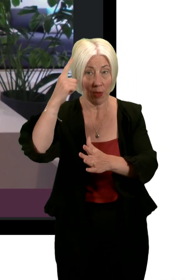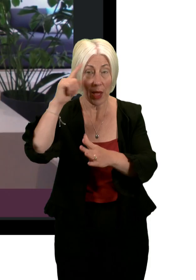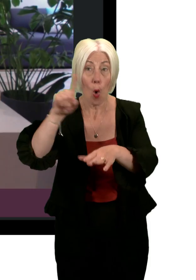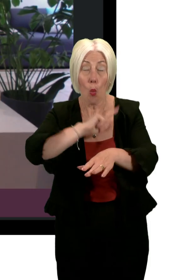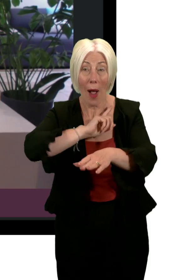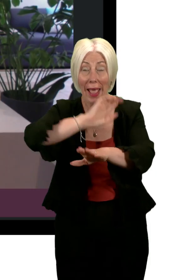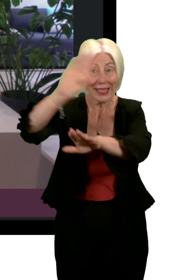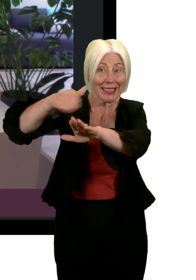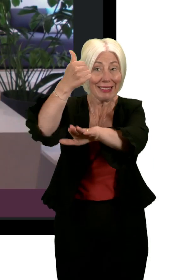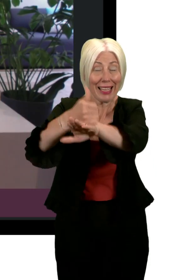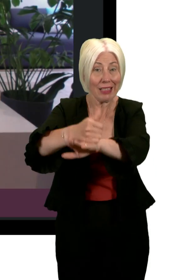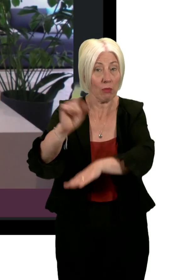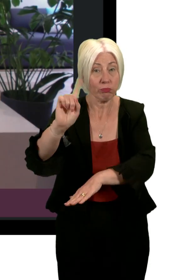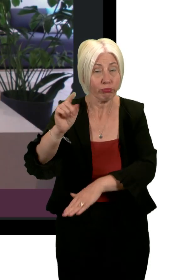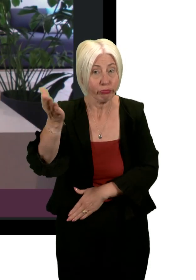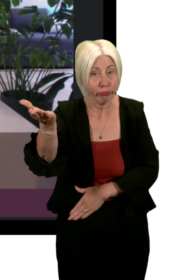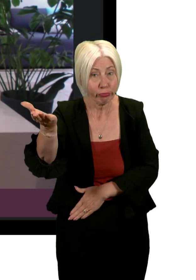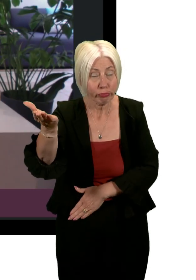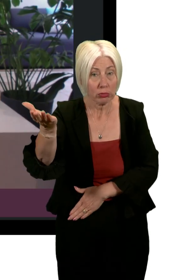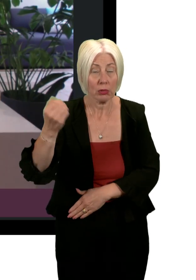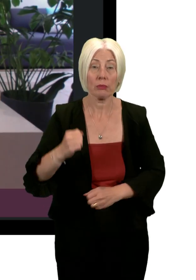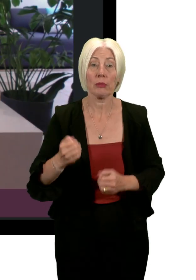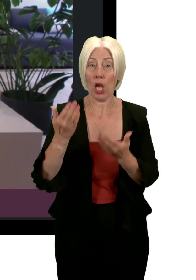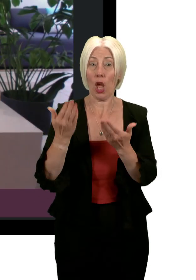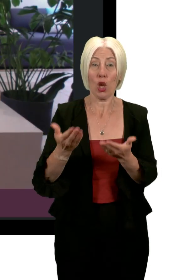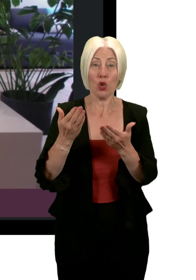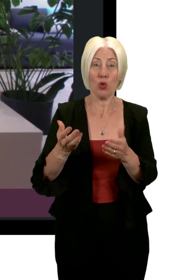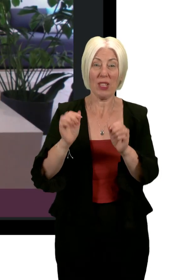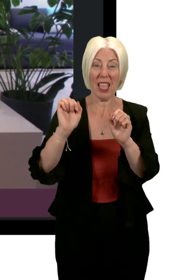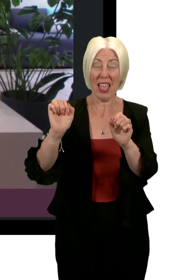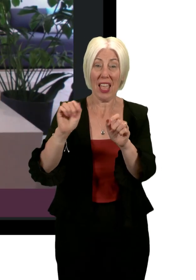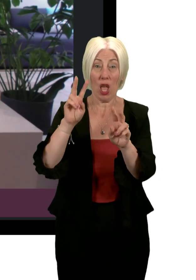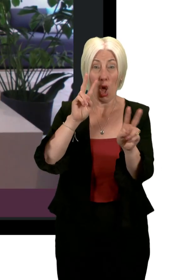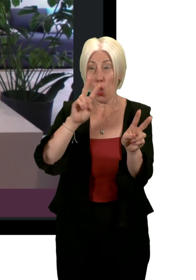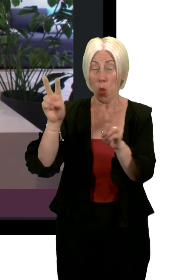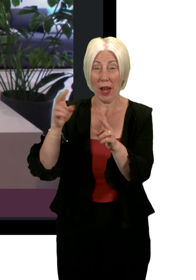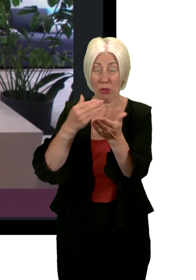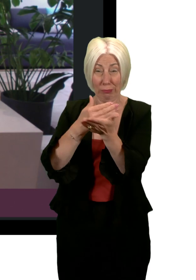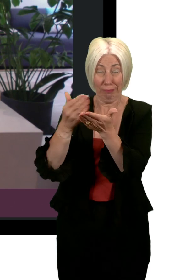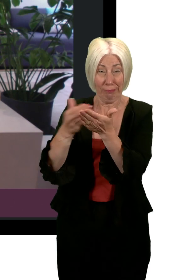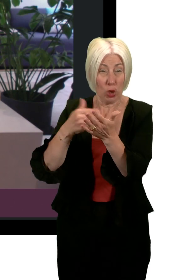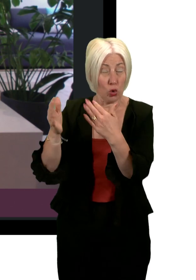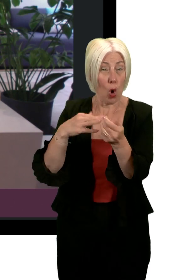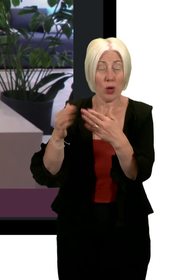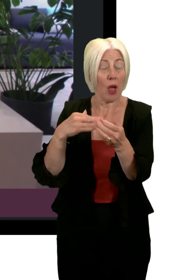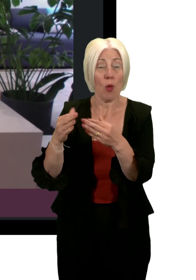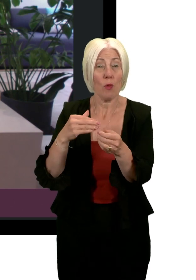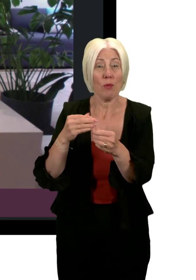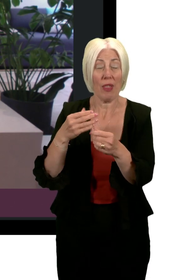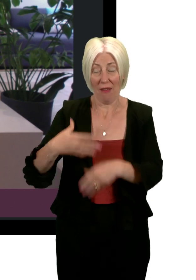principles it was founded on. Today they've just declared a famine in Gaza. That took a long time.